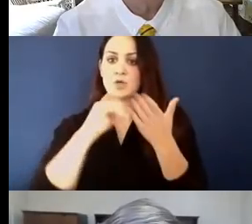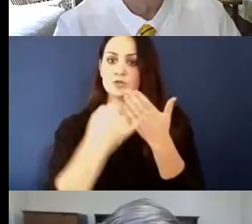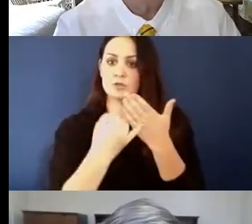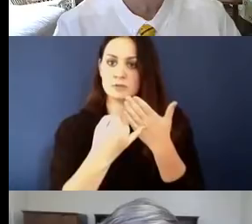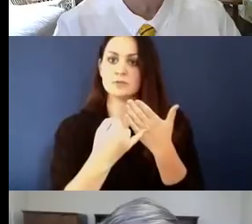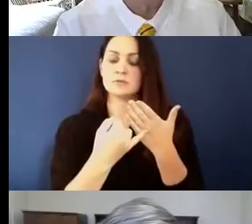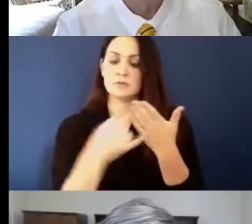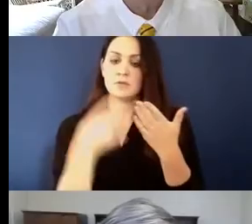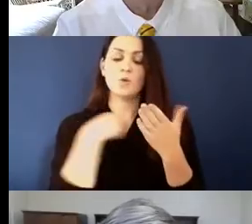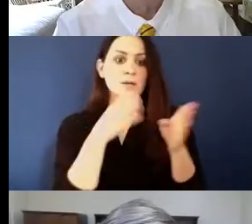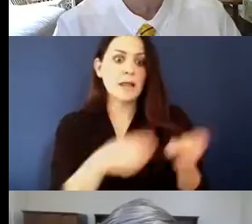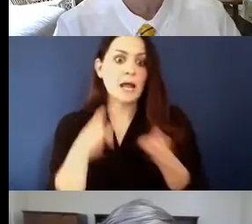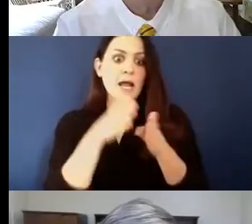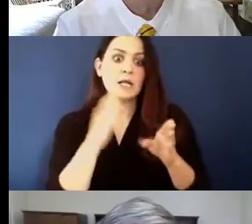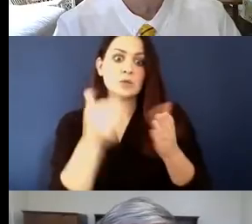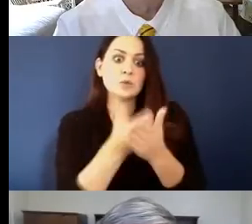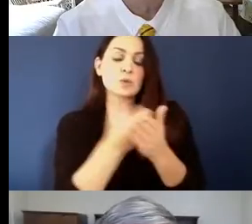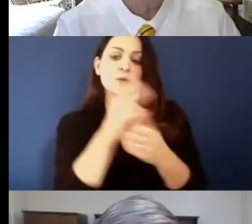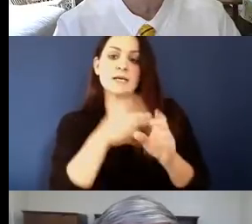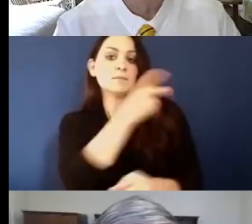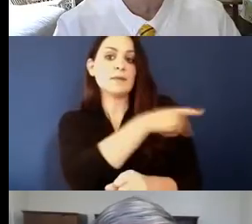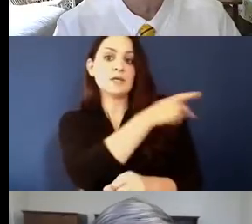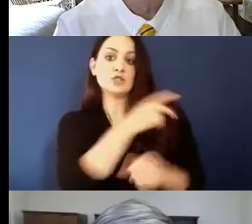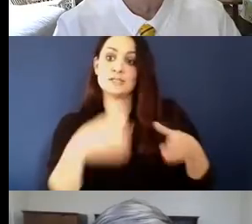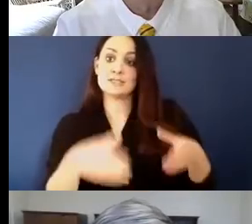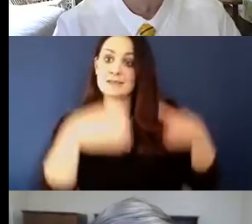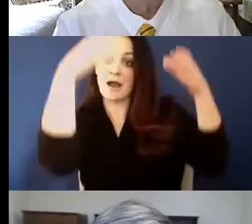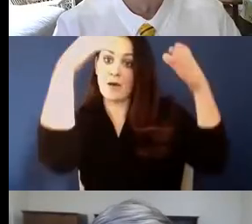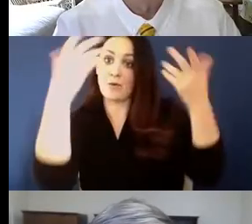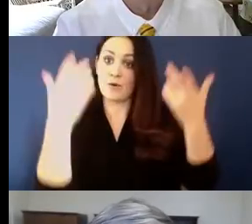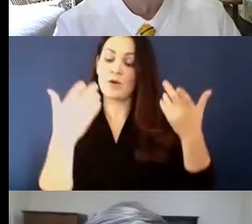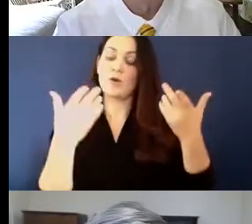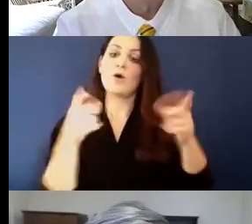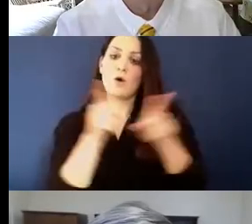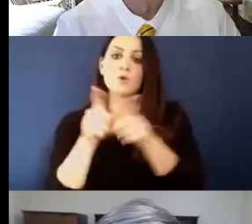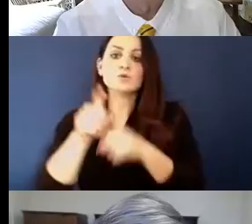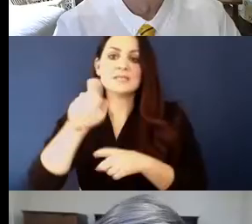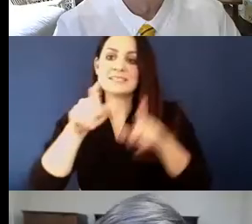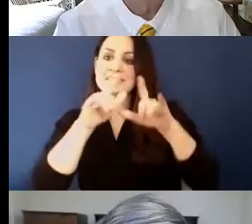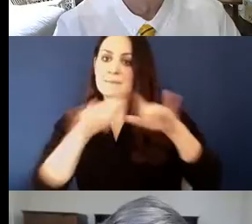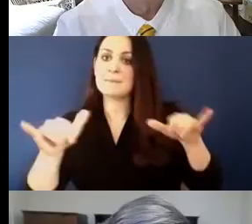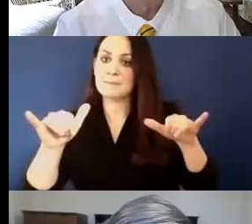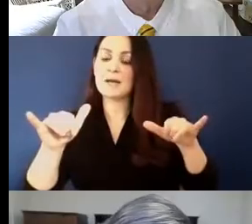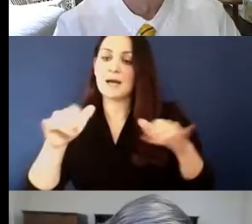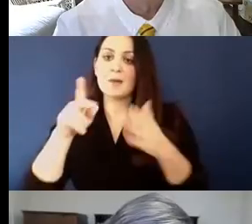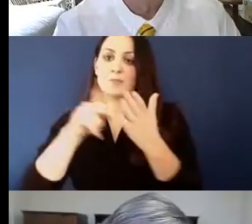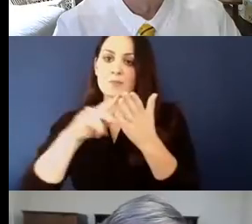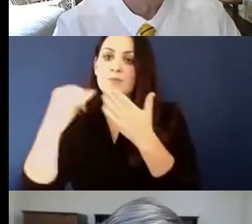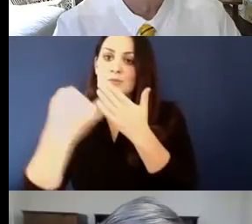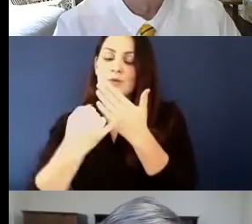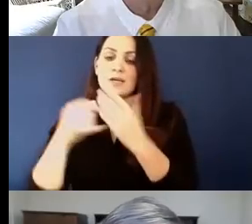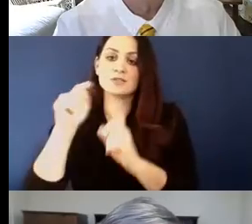planning the new inpatient tower, there was a need to create also, had been a project on the books that we were going